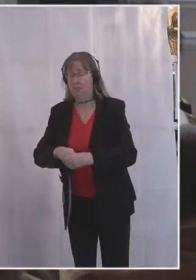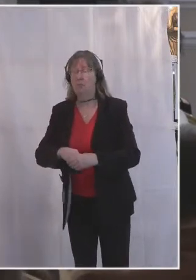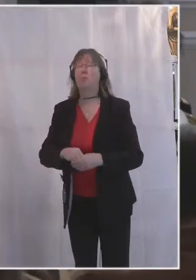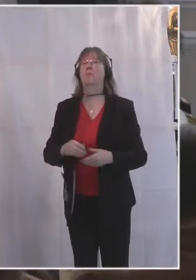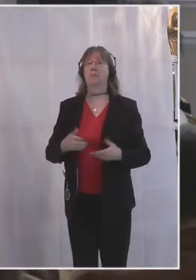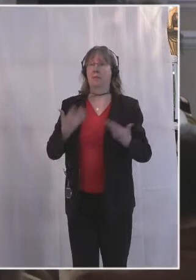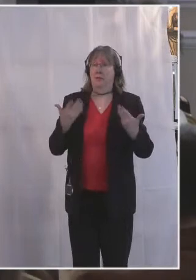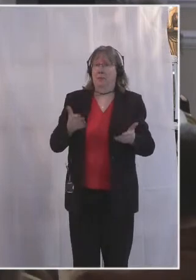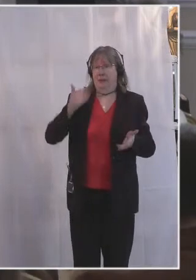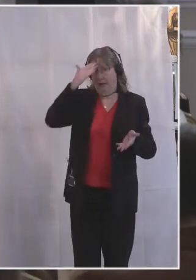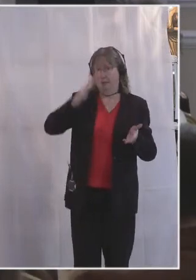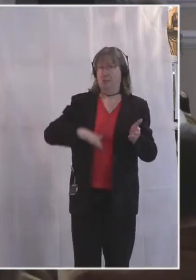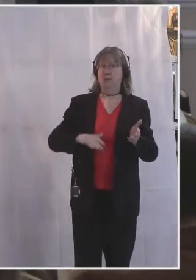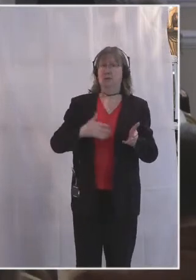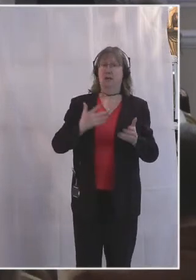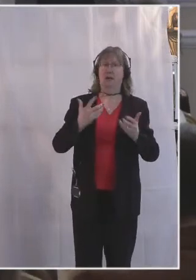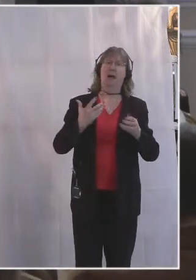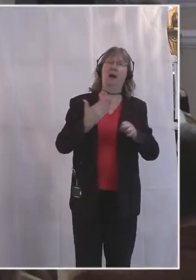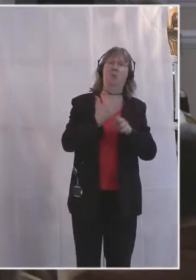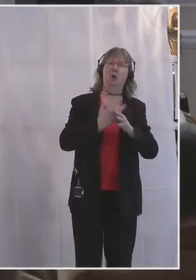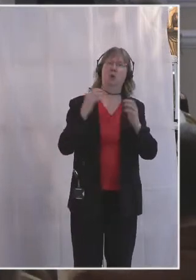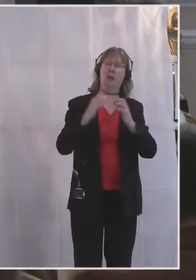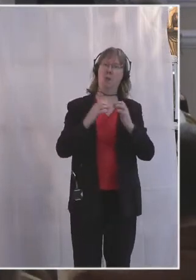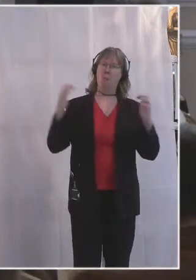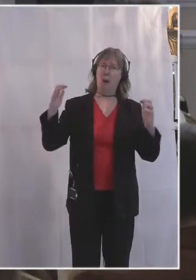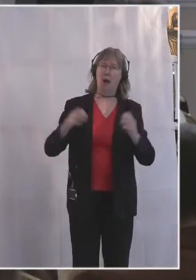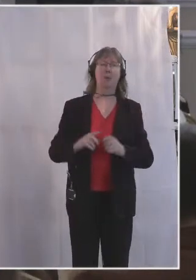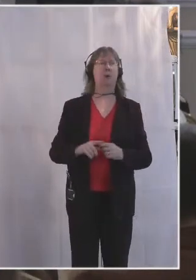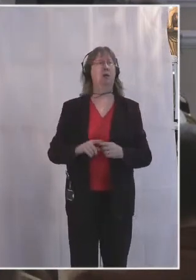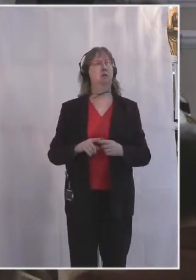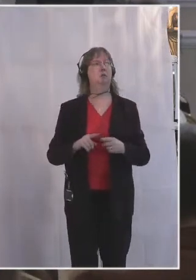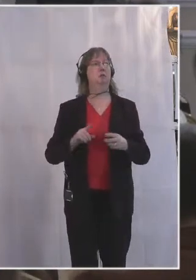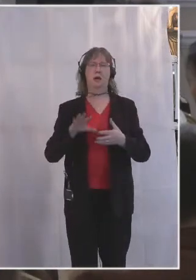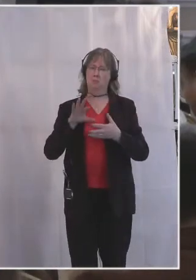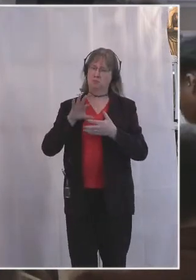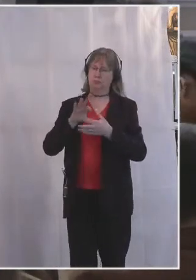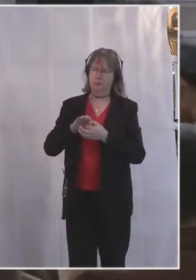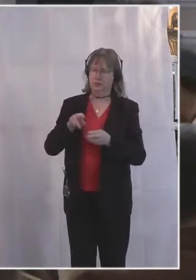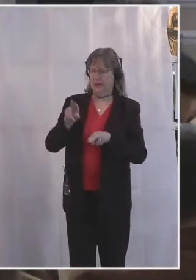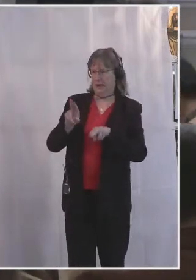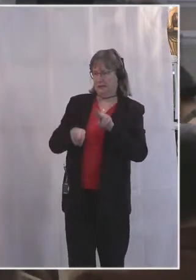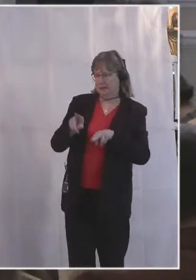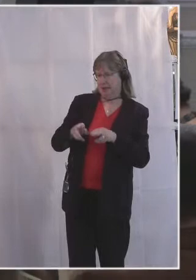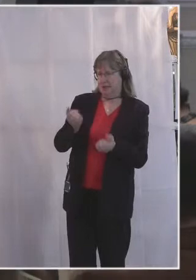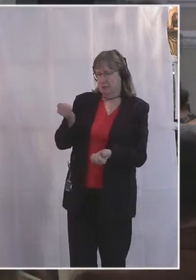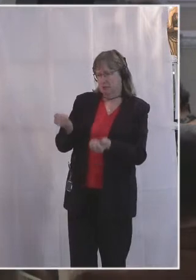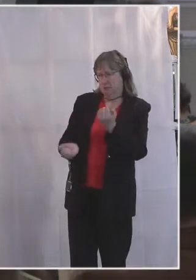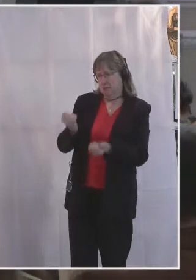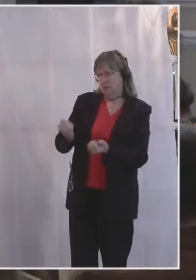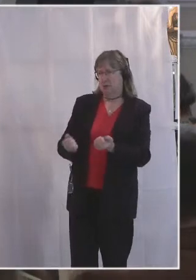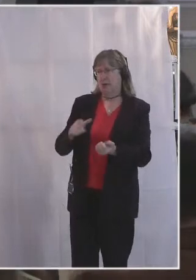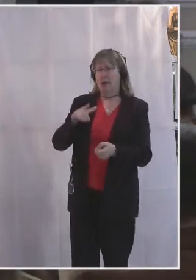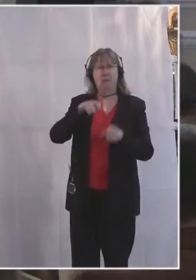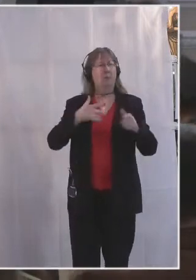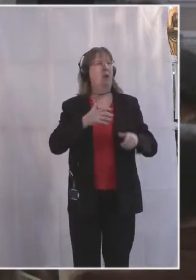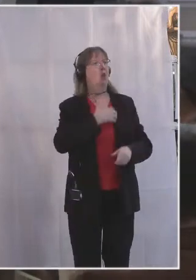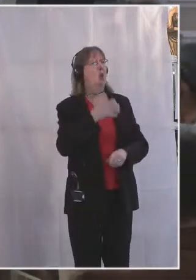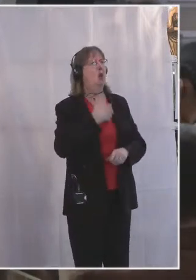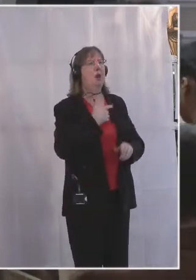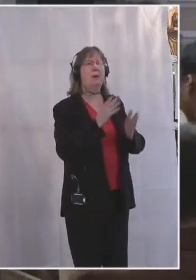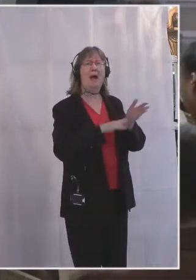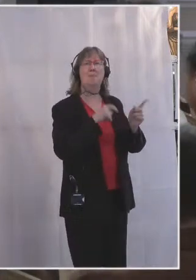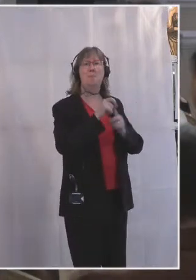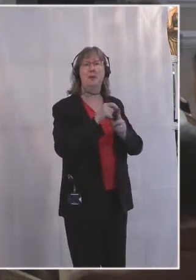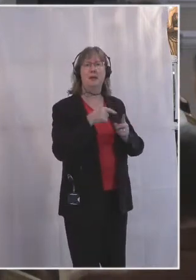to work in Parliament and, you know, assess and adjudicate complaints made about MPs. So I'm used to being